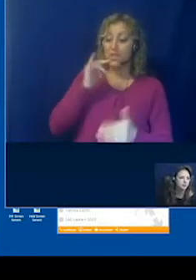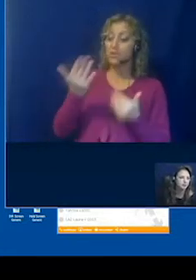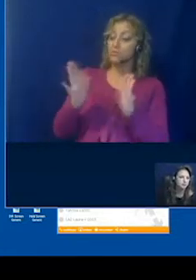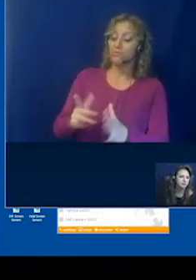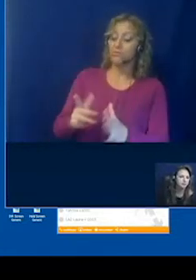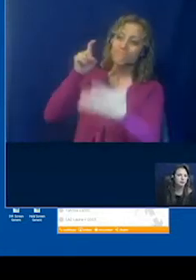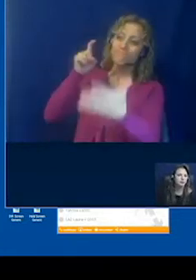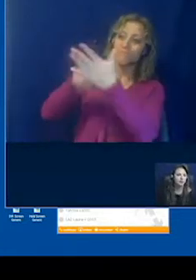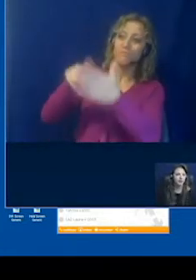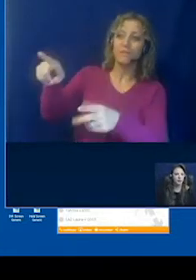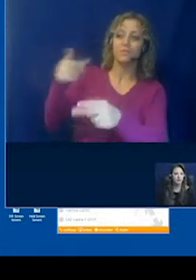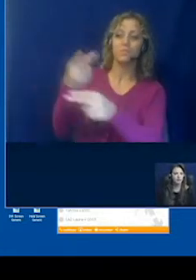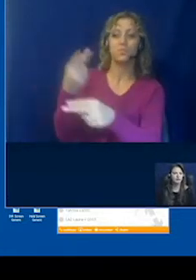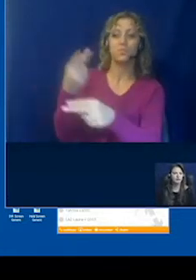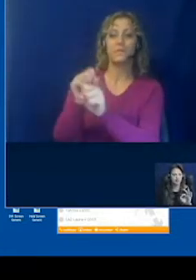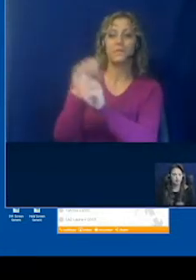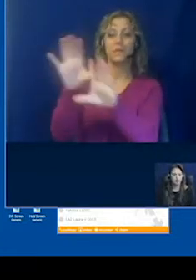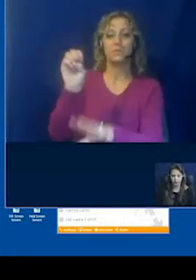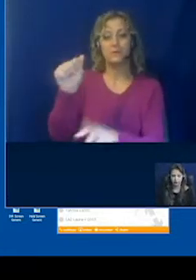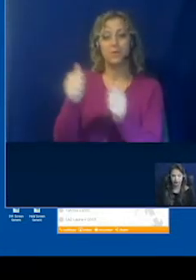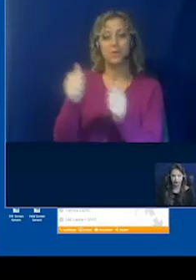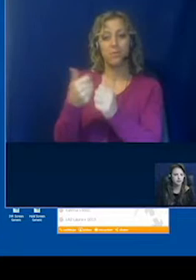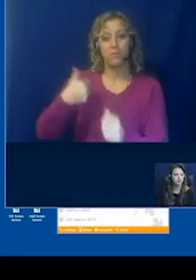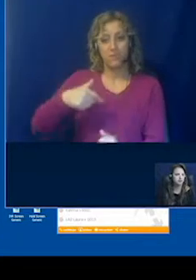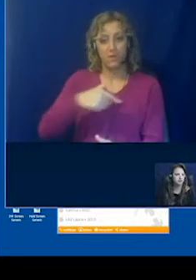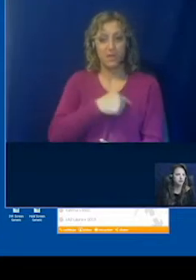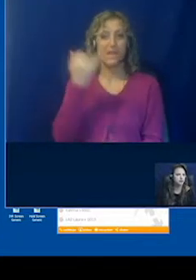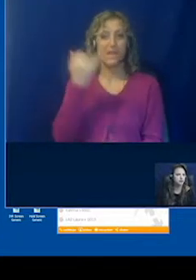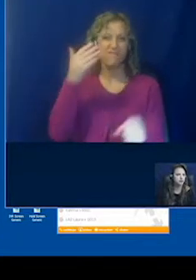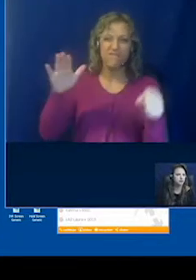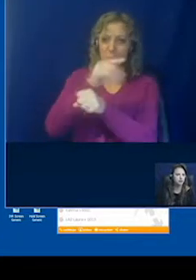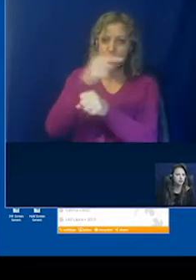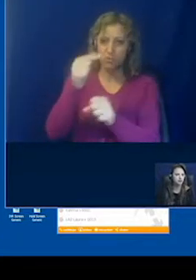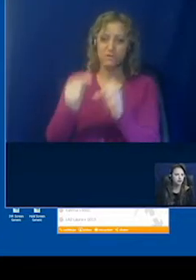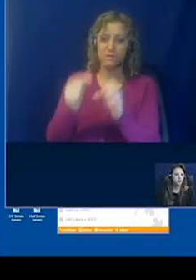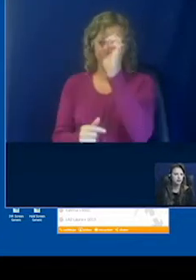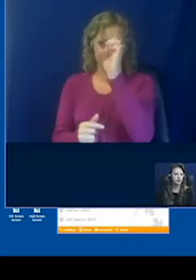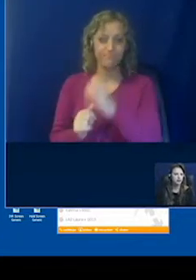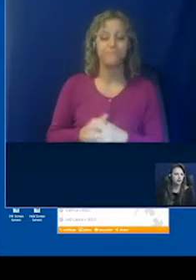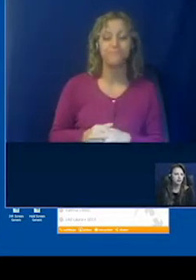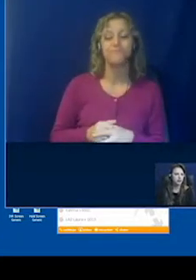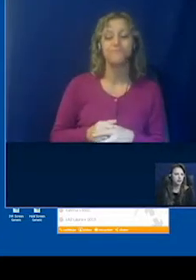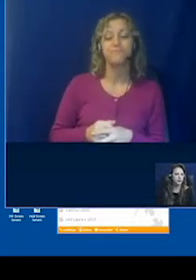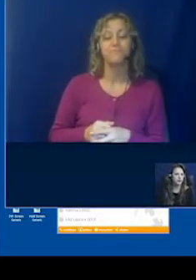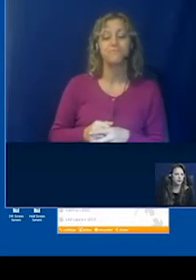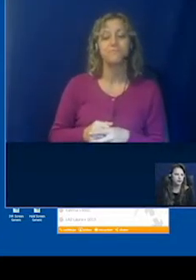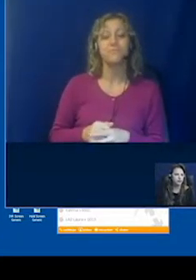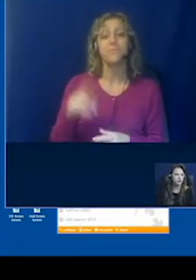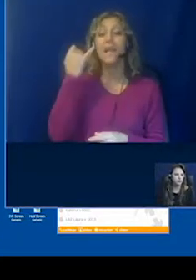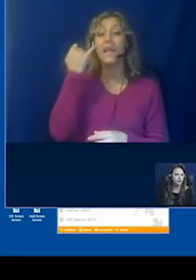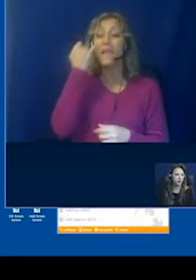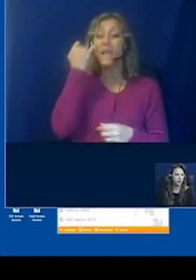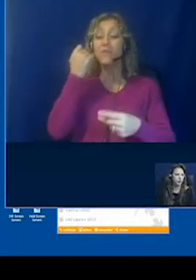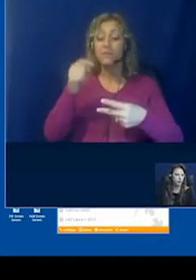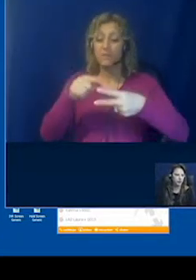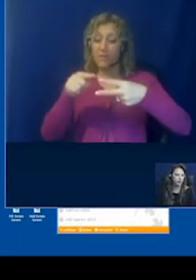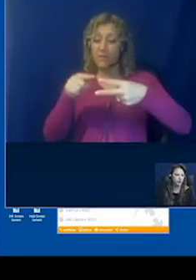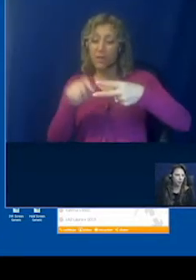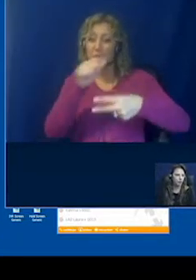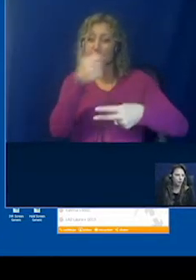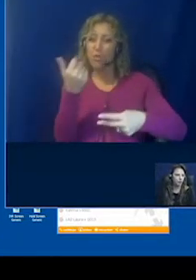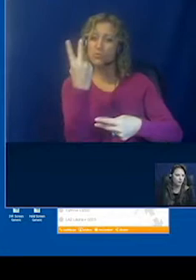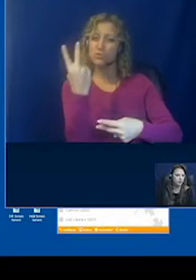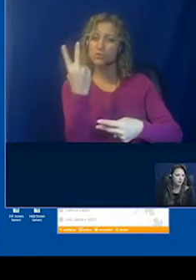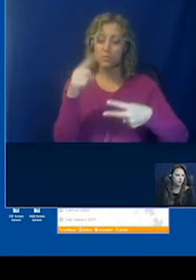product if it's a solid green dot. The other dots you see here, one is